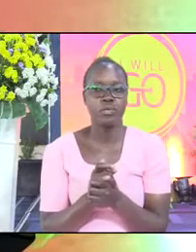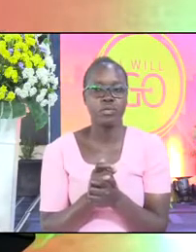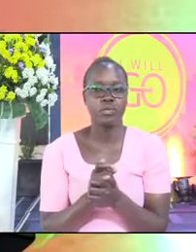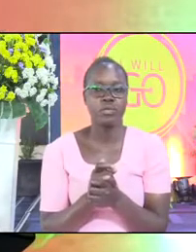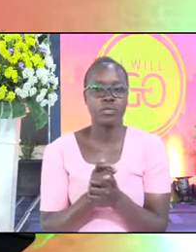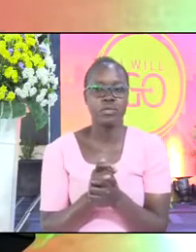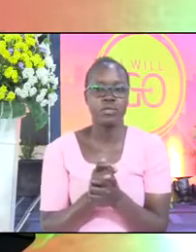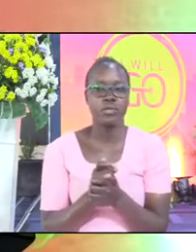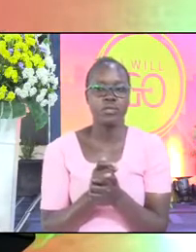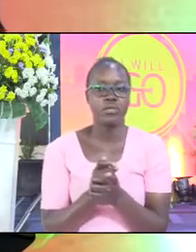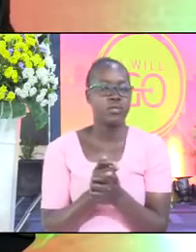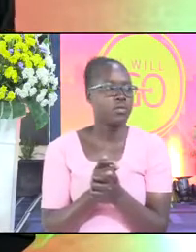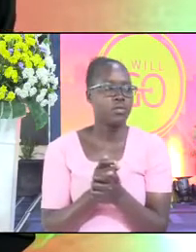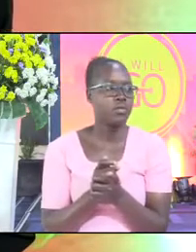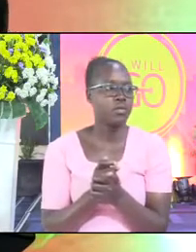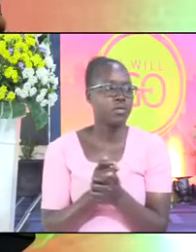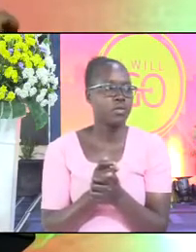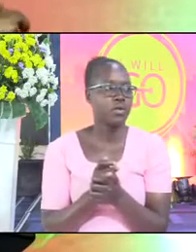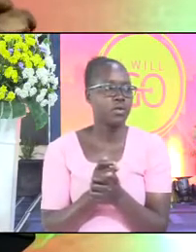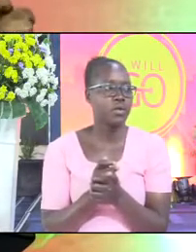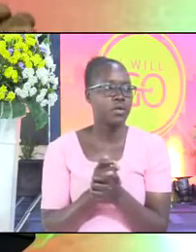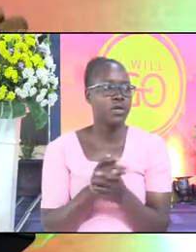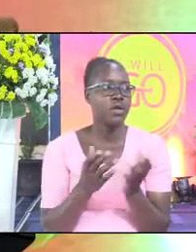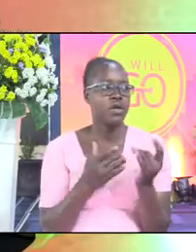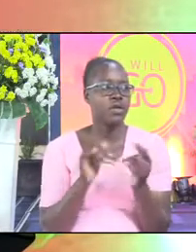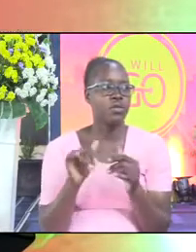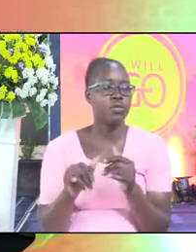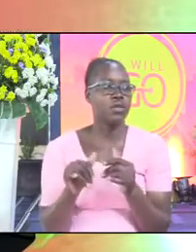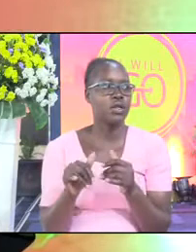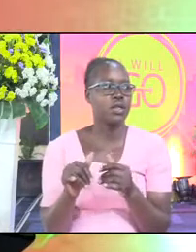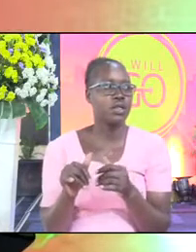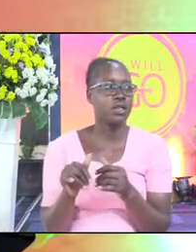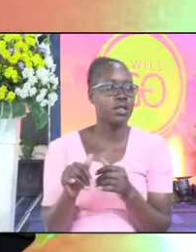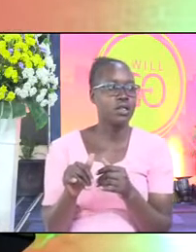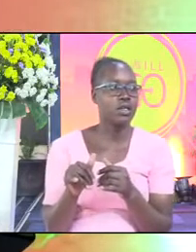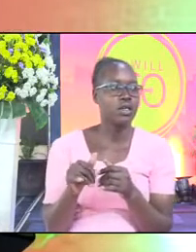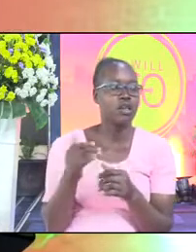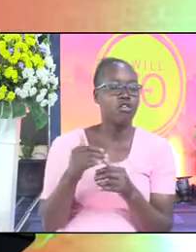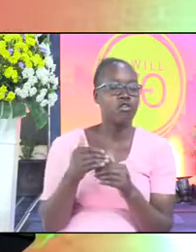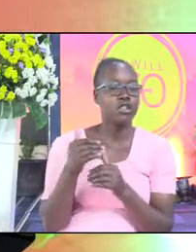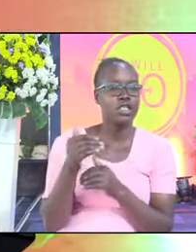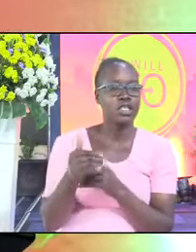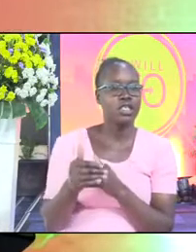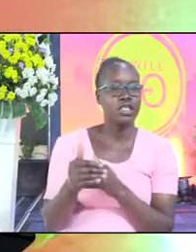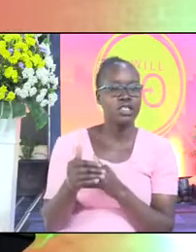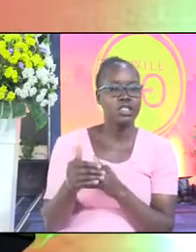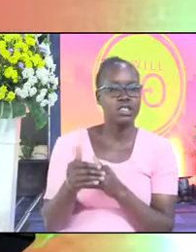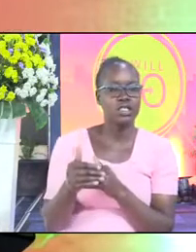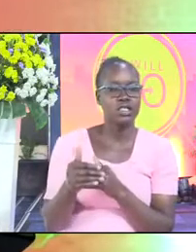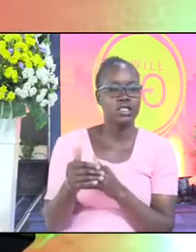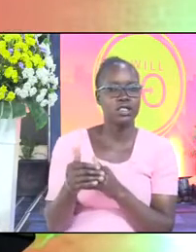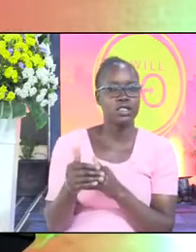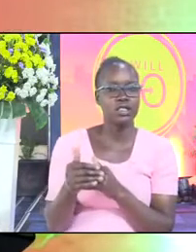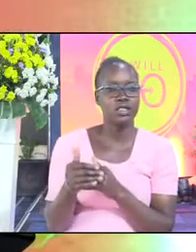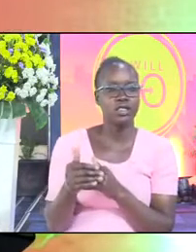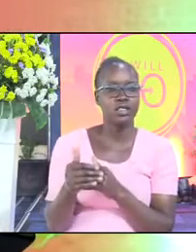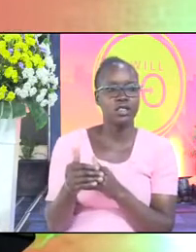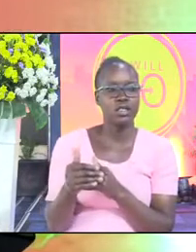I've given title to what I hope to consider for the next little while,